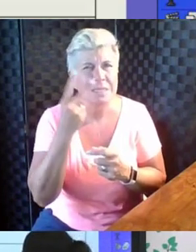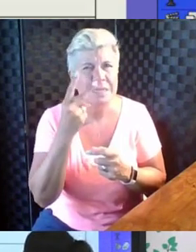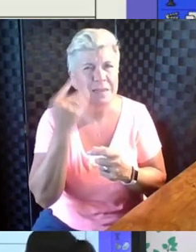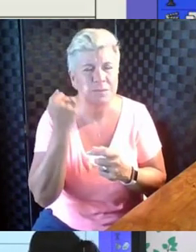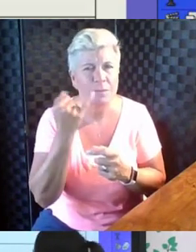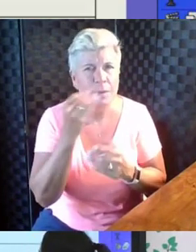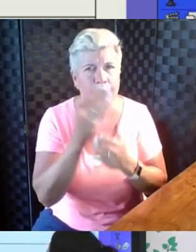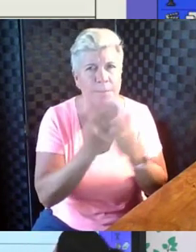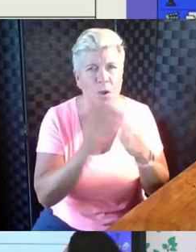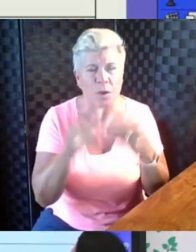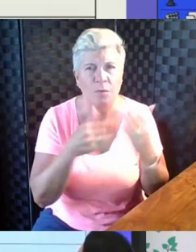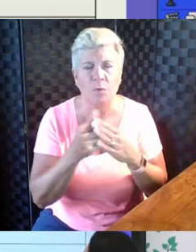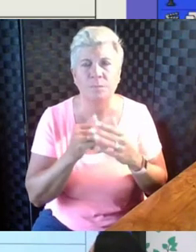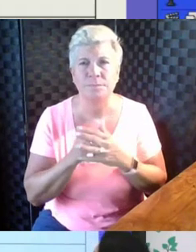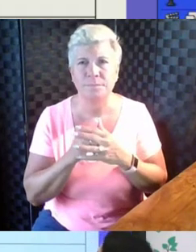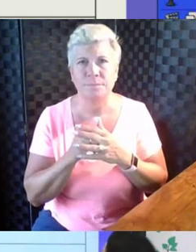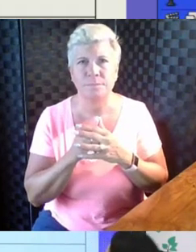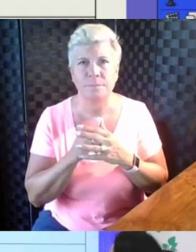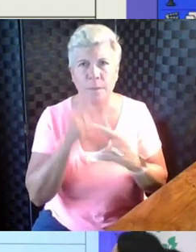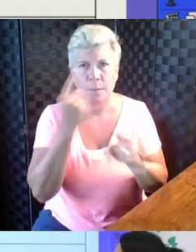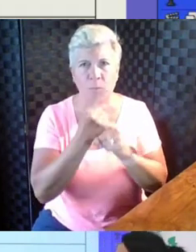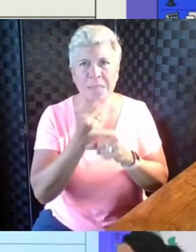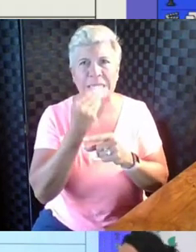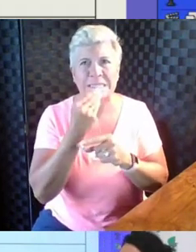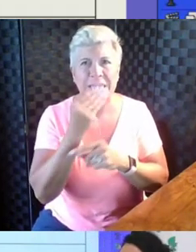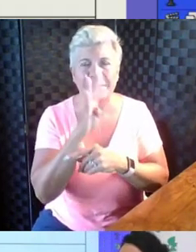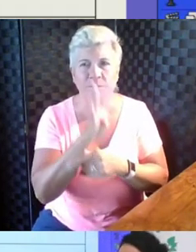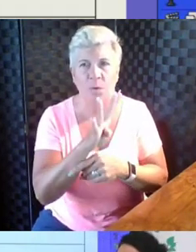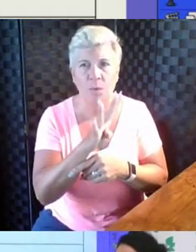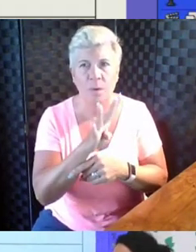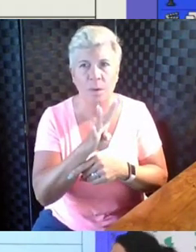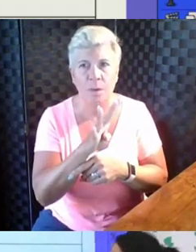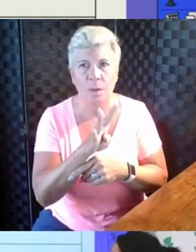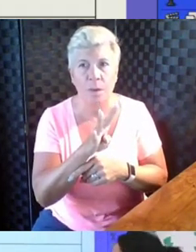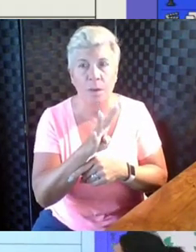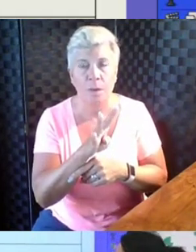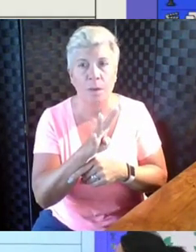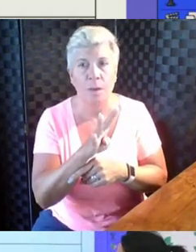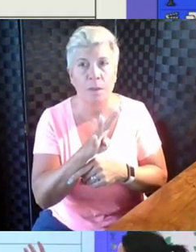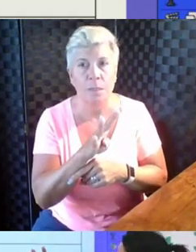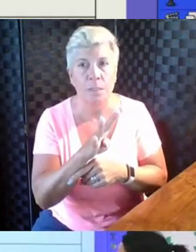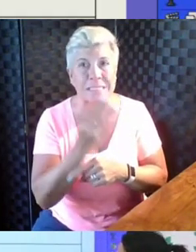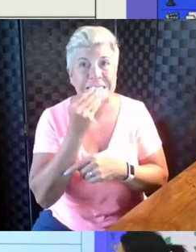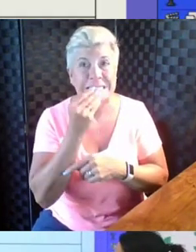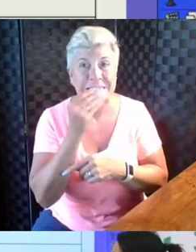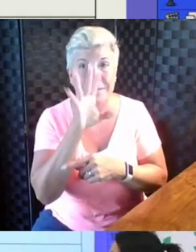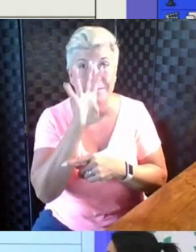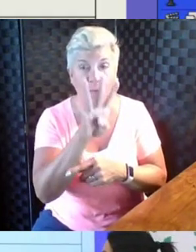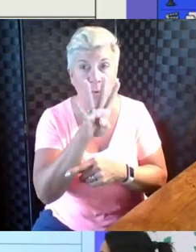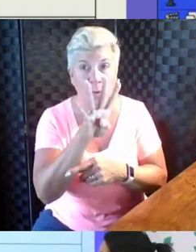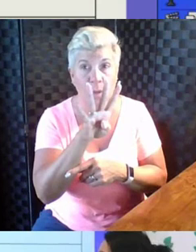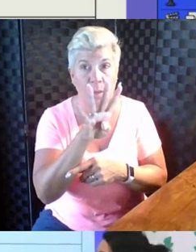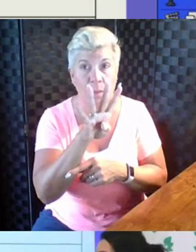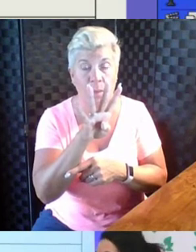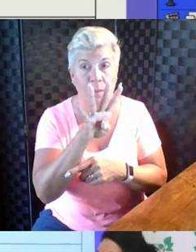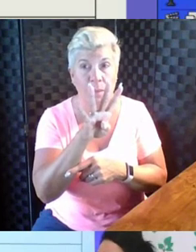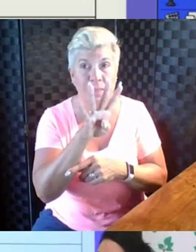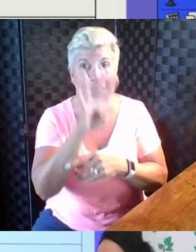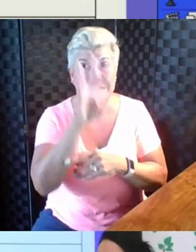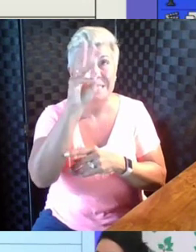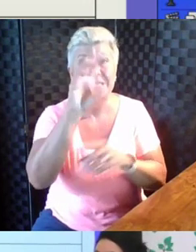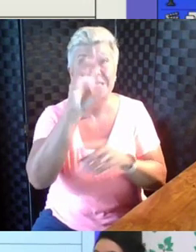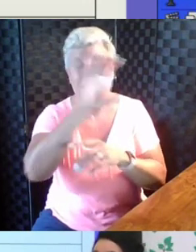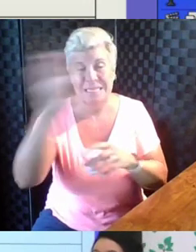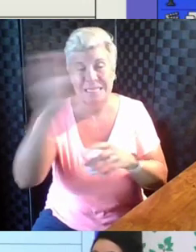there. Her brother ate 4 of the cookies. Okay, well if he's eating 4 of them, that tells me that